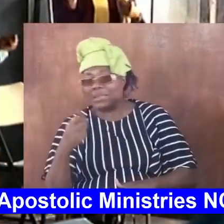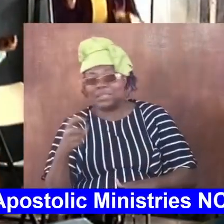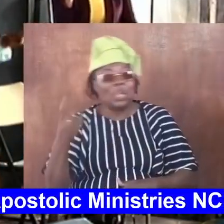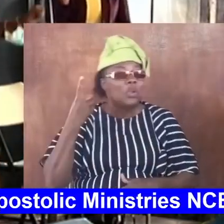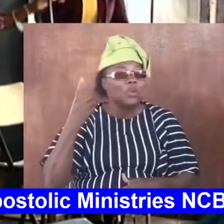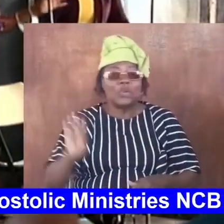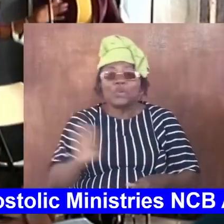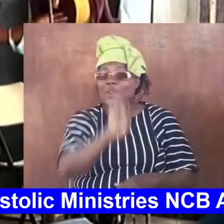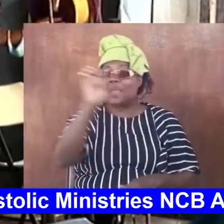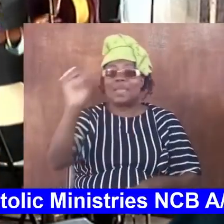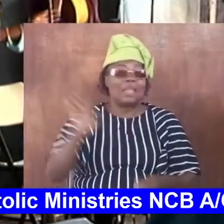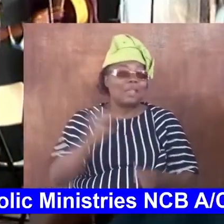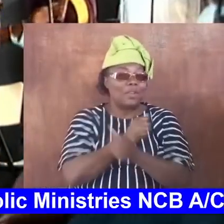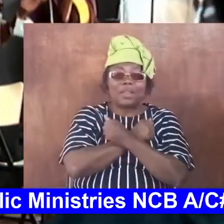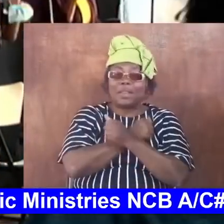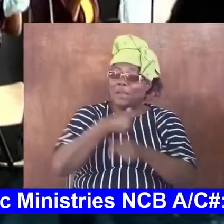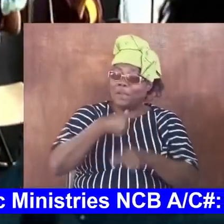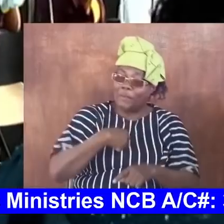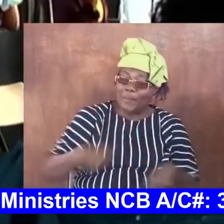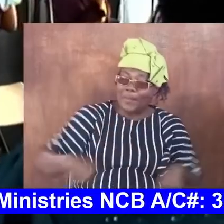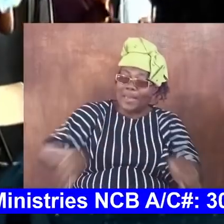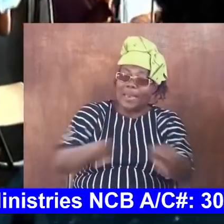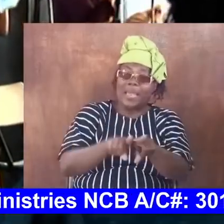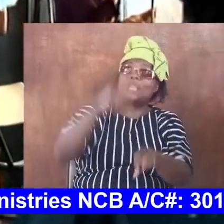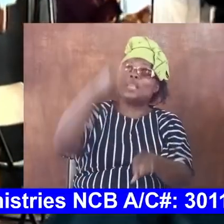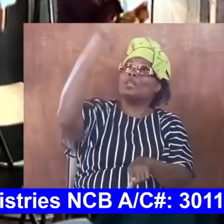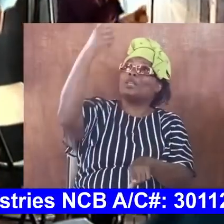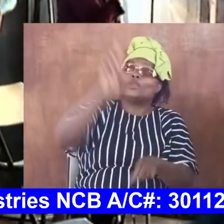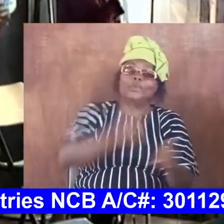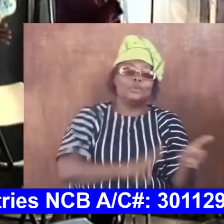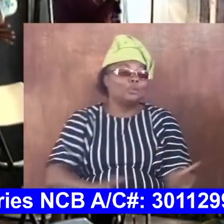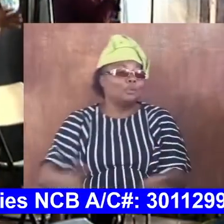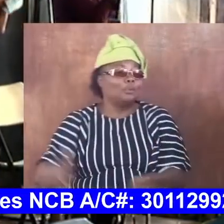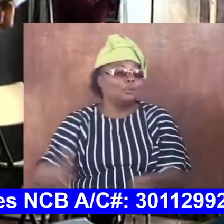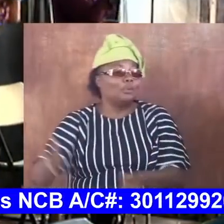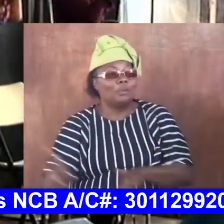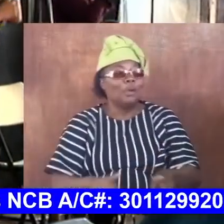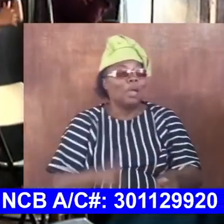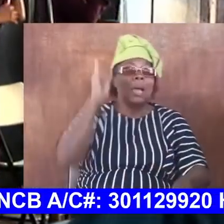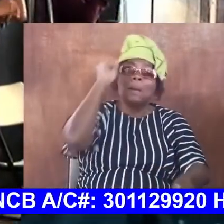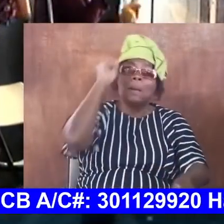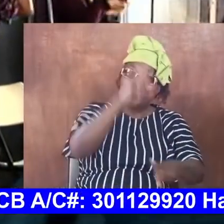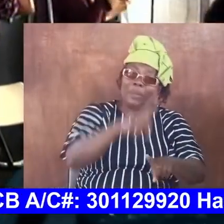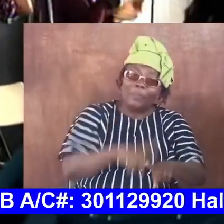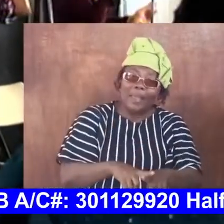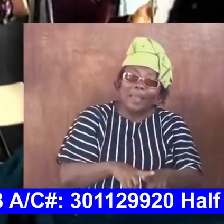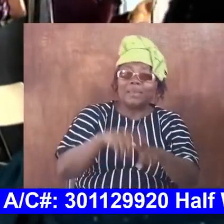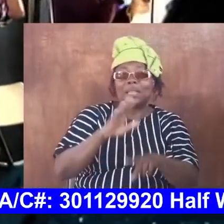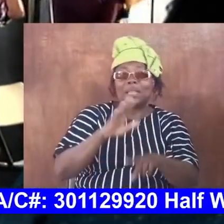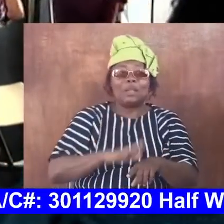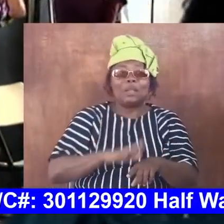nobody else could ever love me like you do. I'm depending on